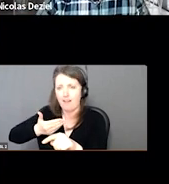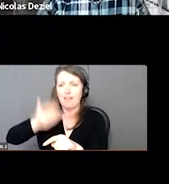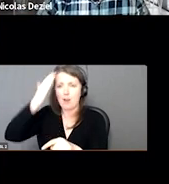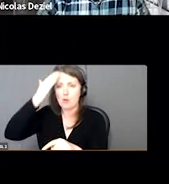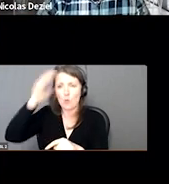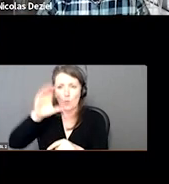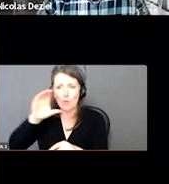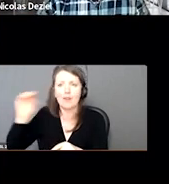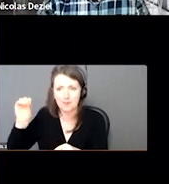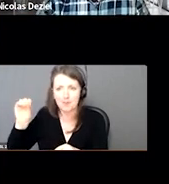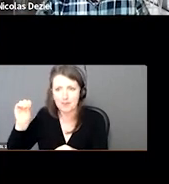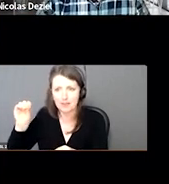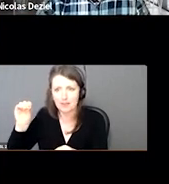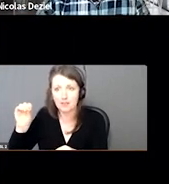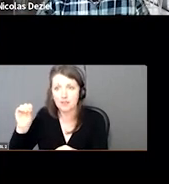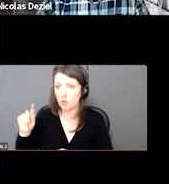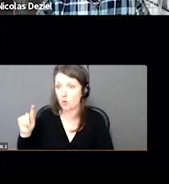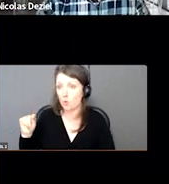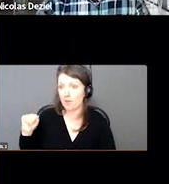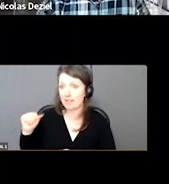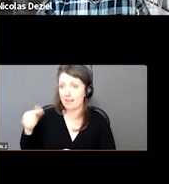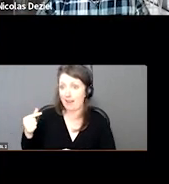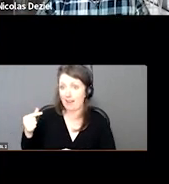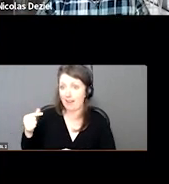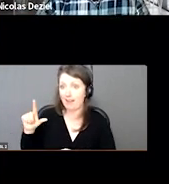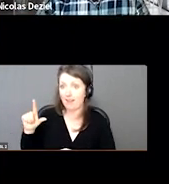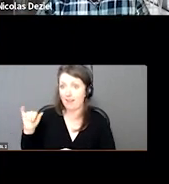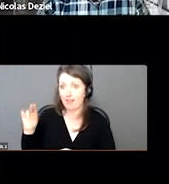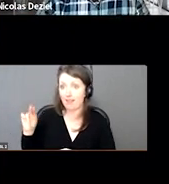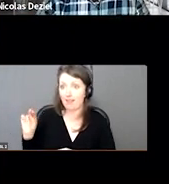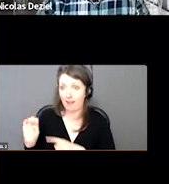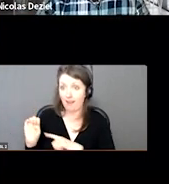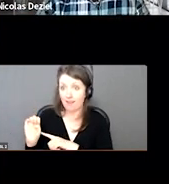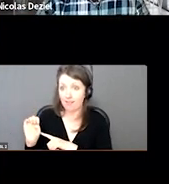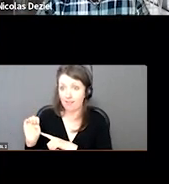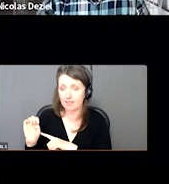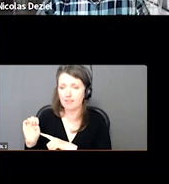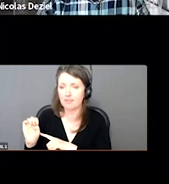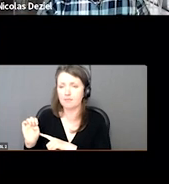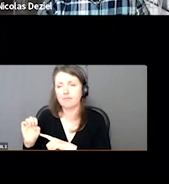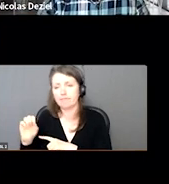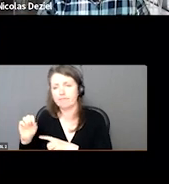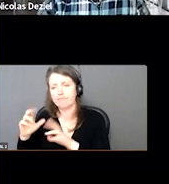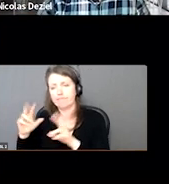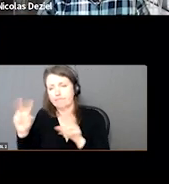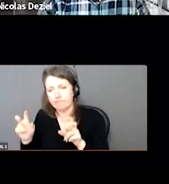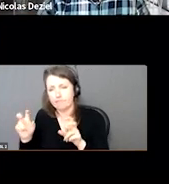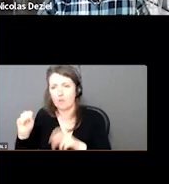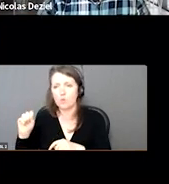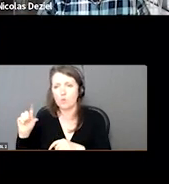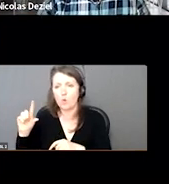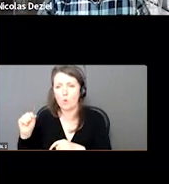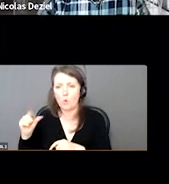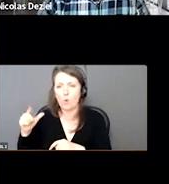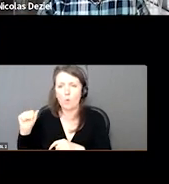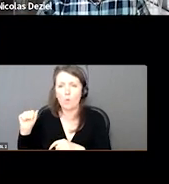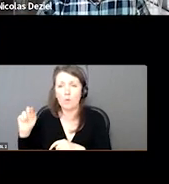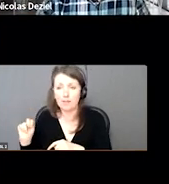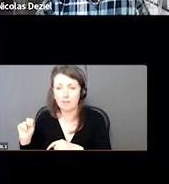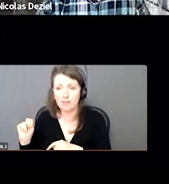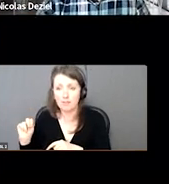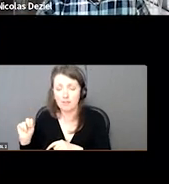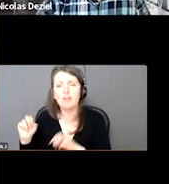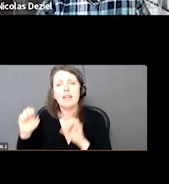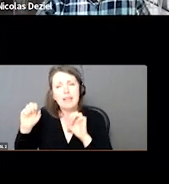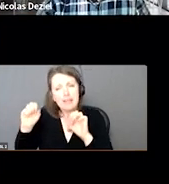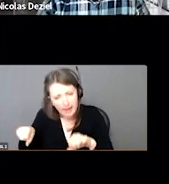So the tagline, the slogan, could also be protected by trademark, but the caveat here is that it'll take time,